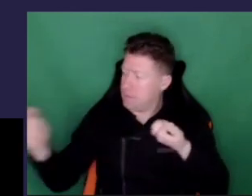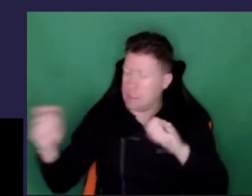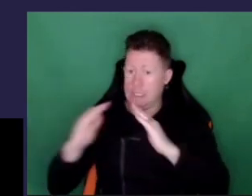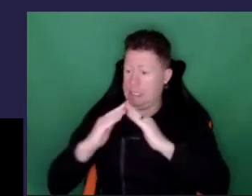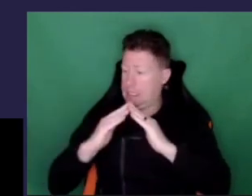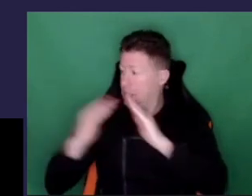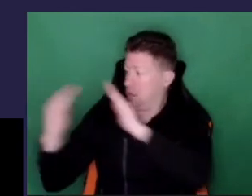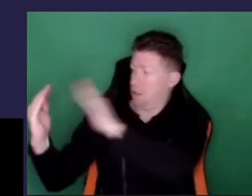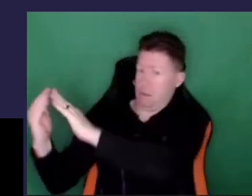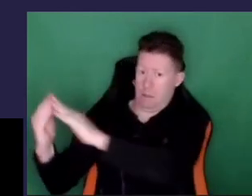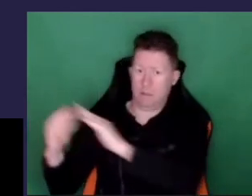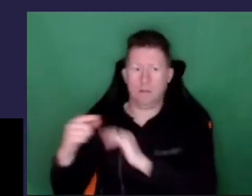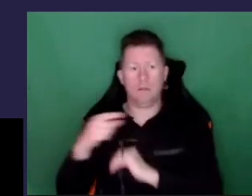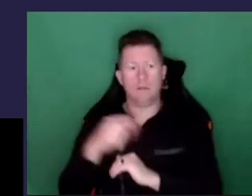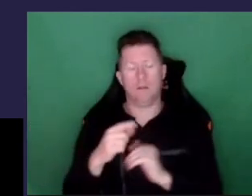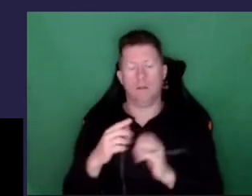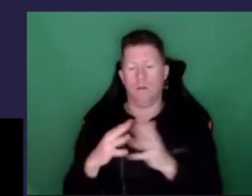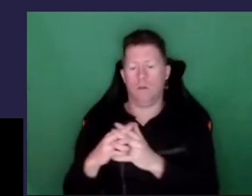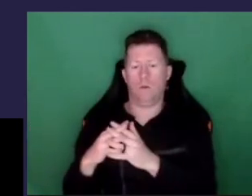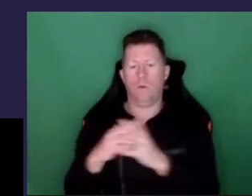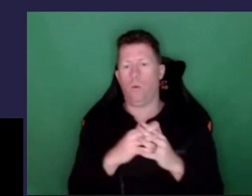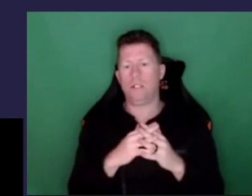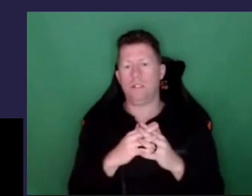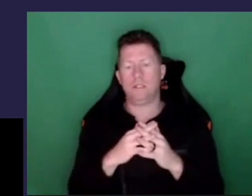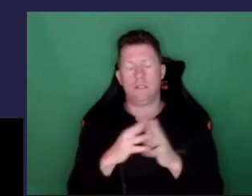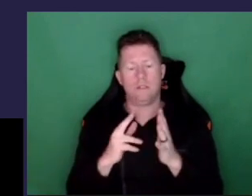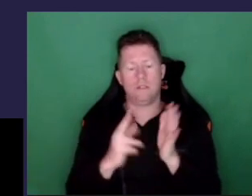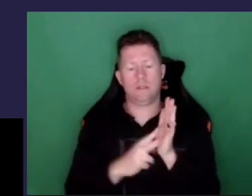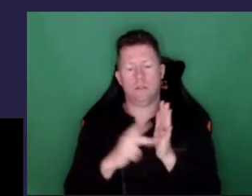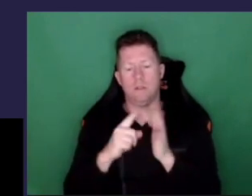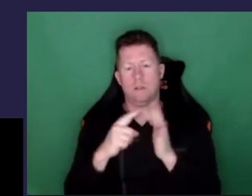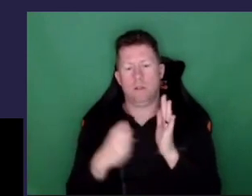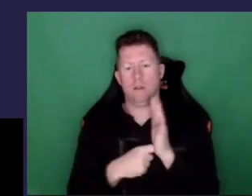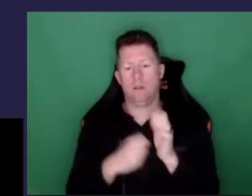hard scrabble in West Virginia and